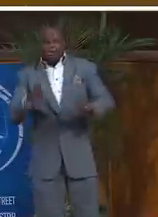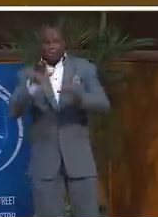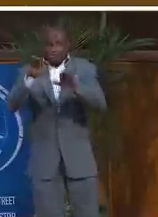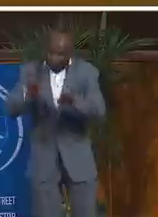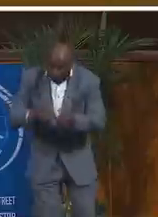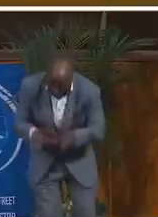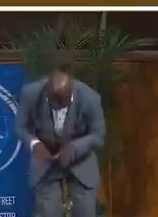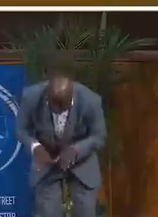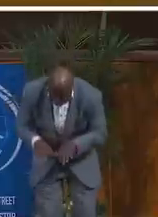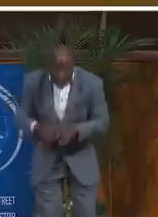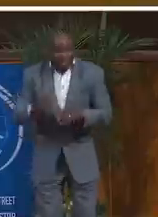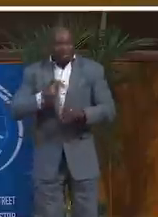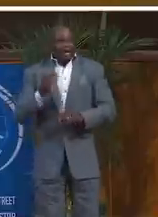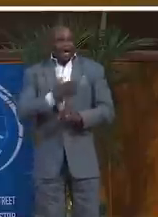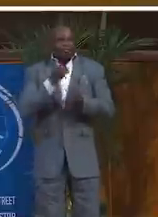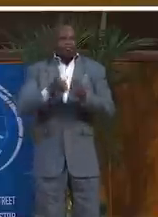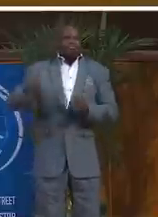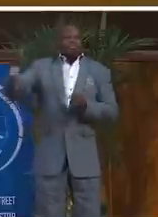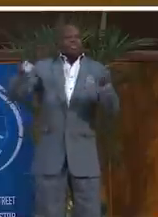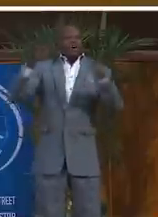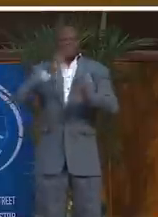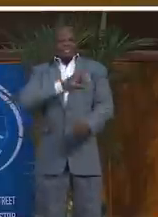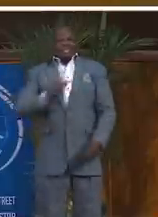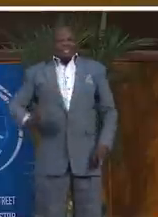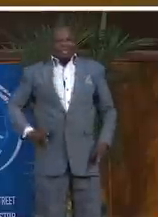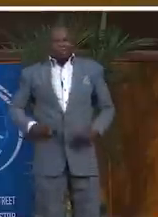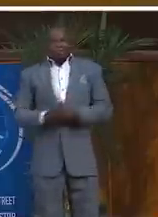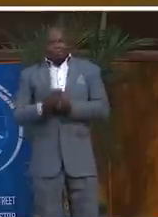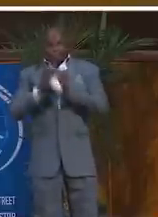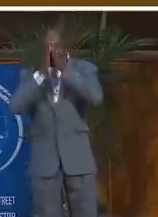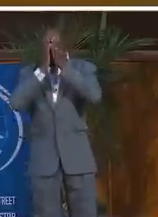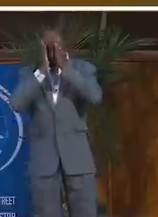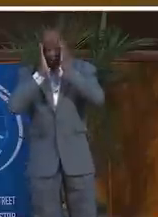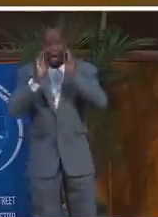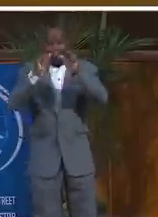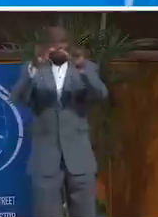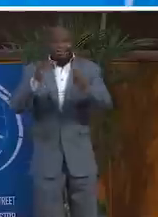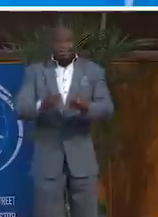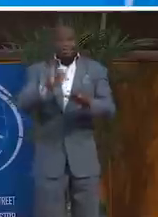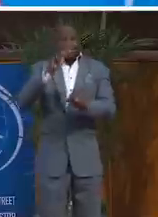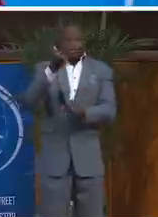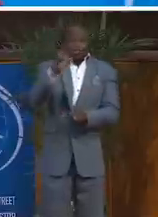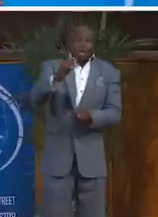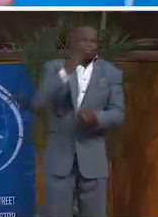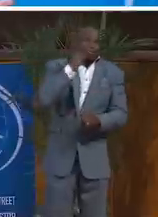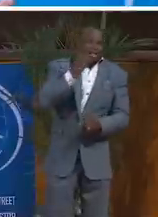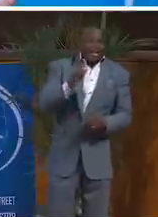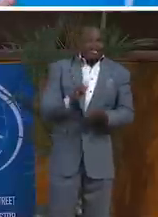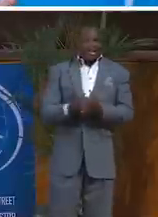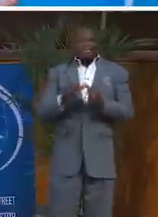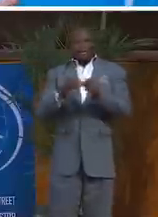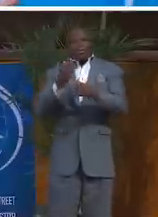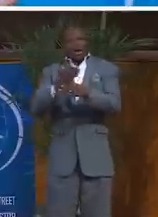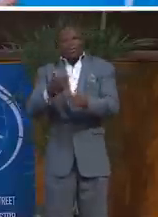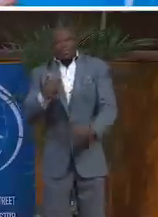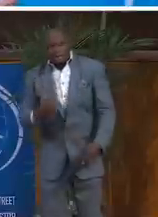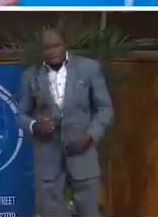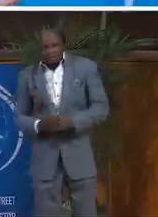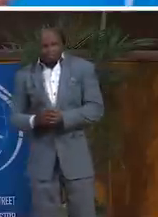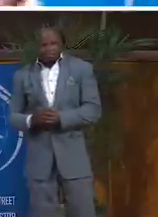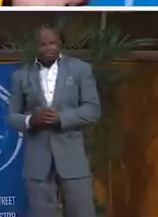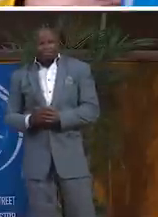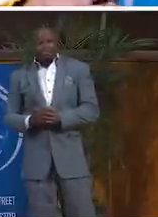to is our sovereign King. I posted something on Instagram the other day that still disturbs me.